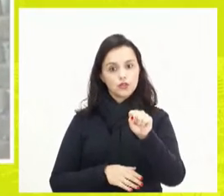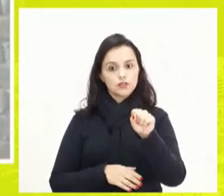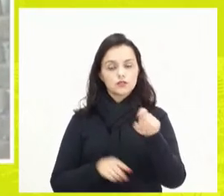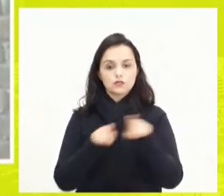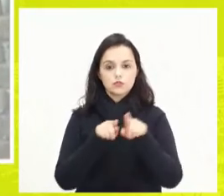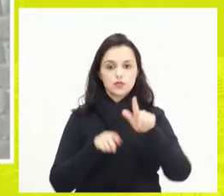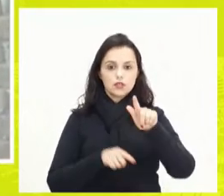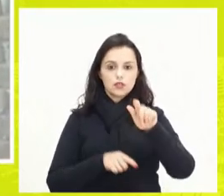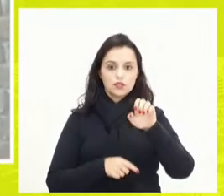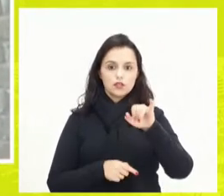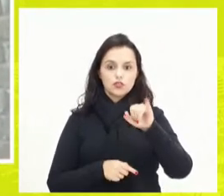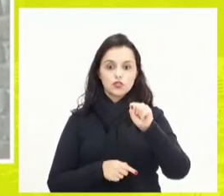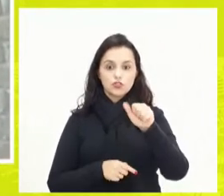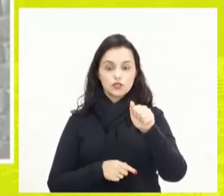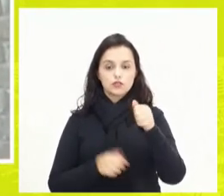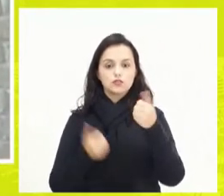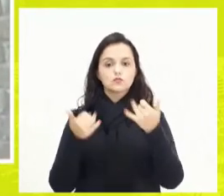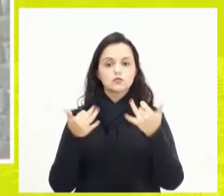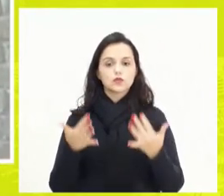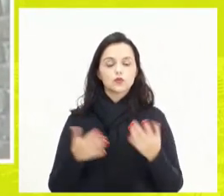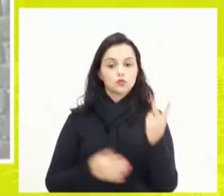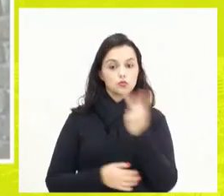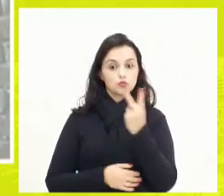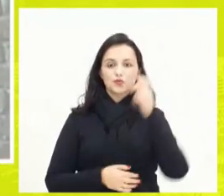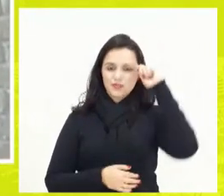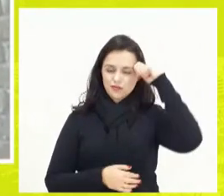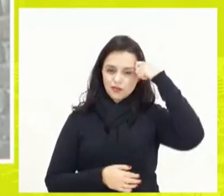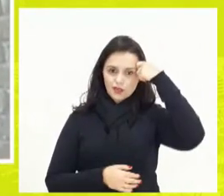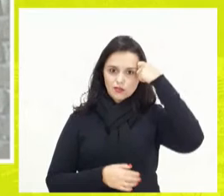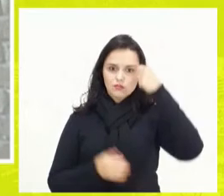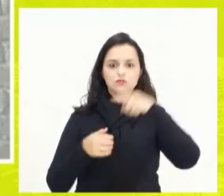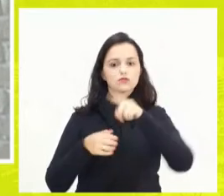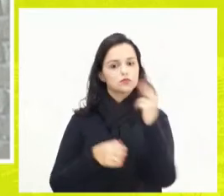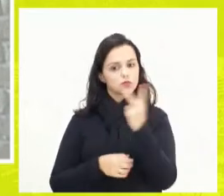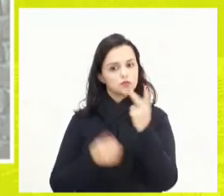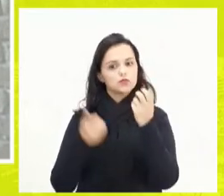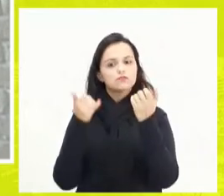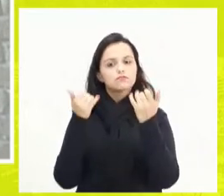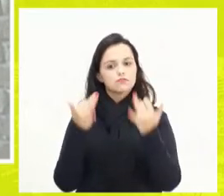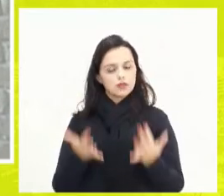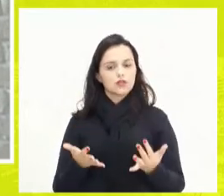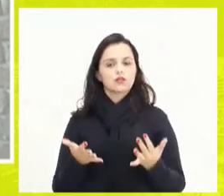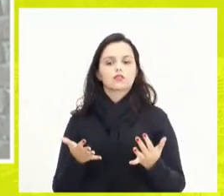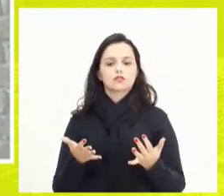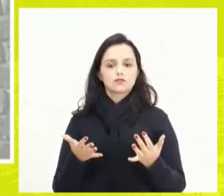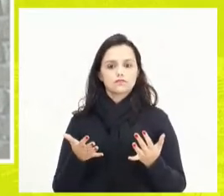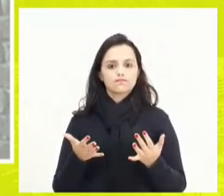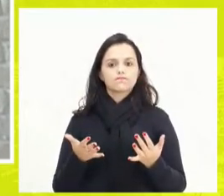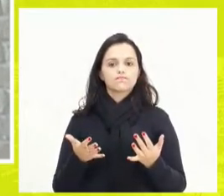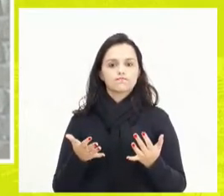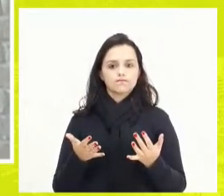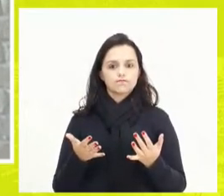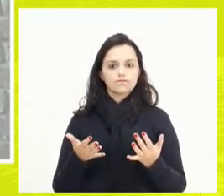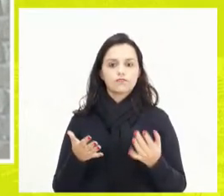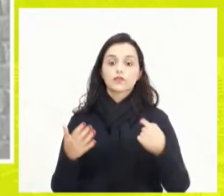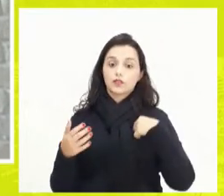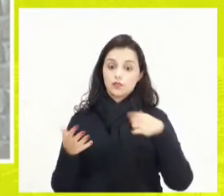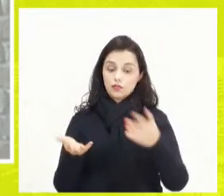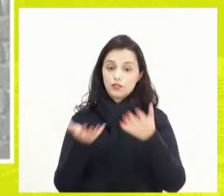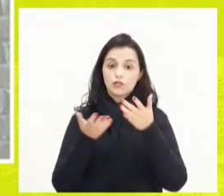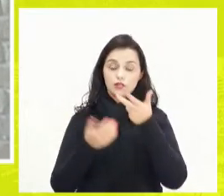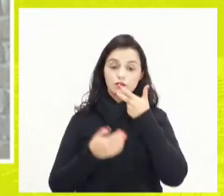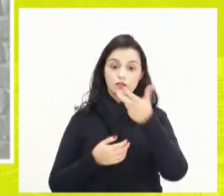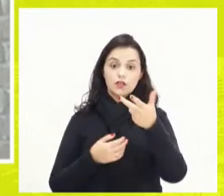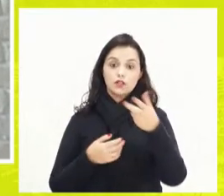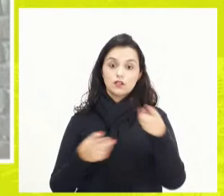both psychologists they approach that subject and i